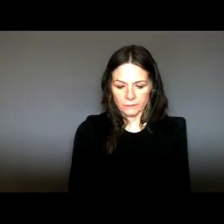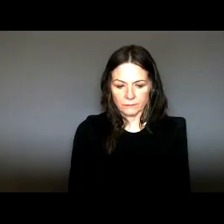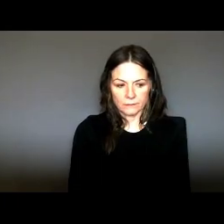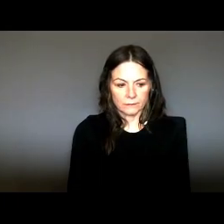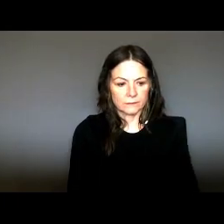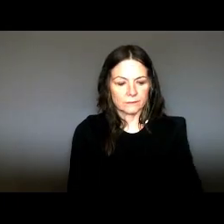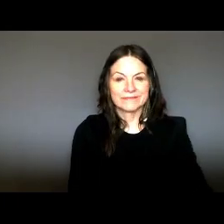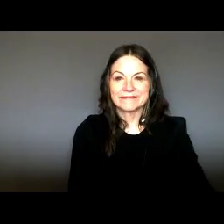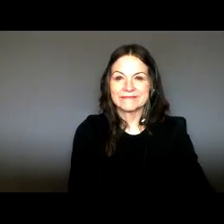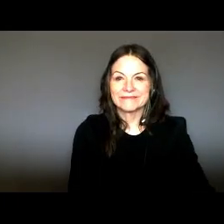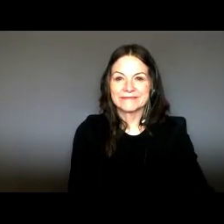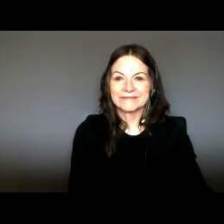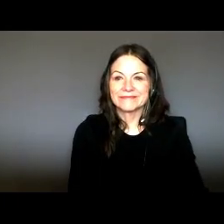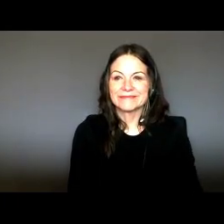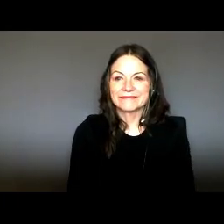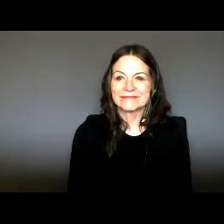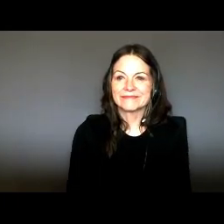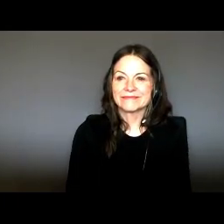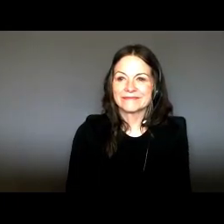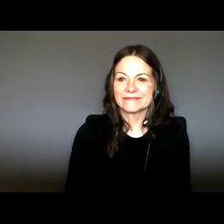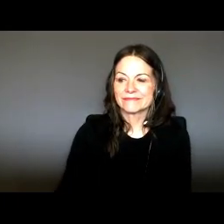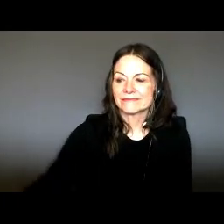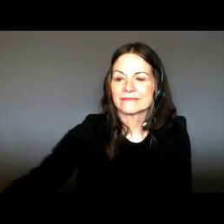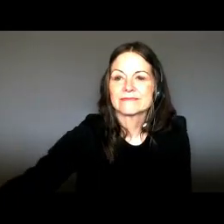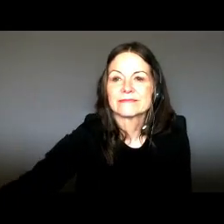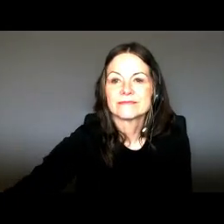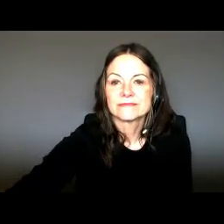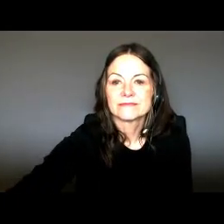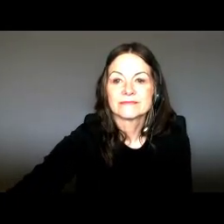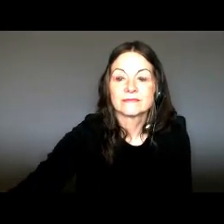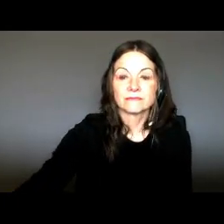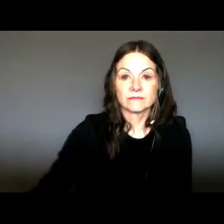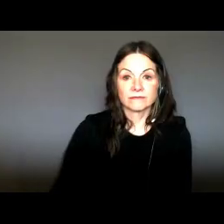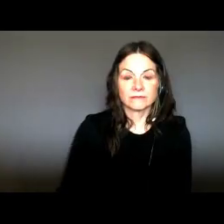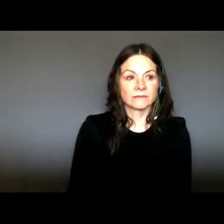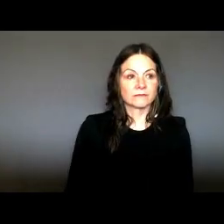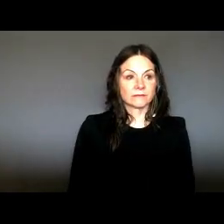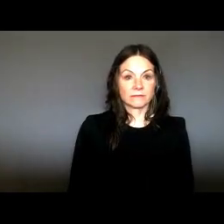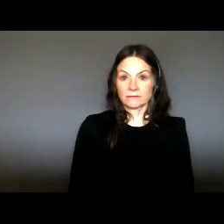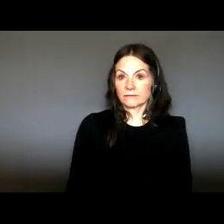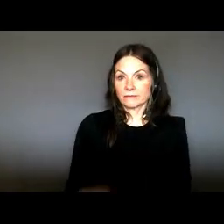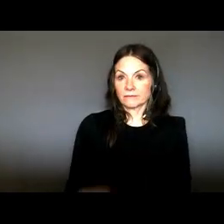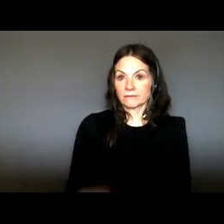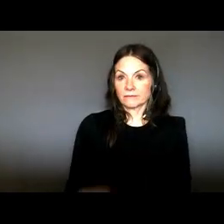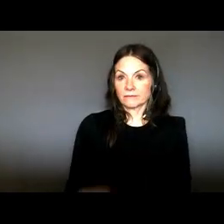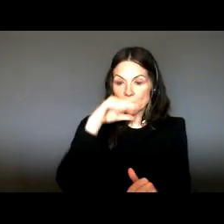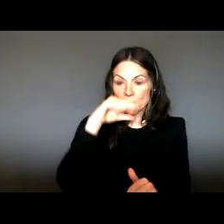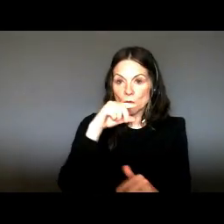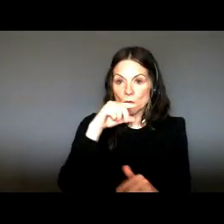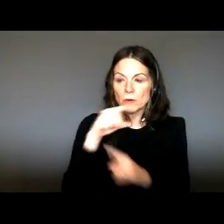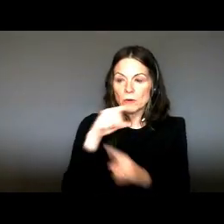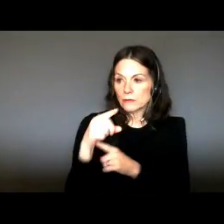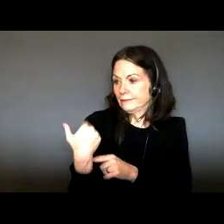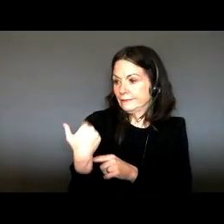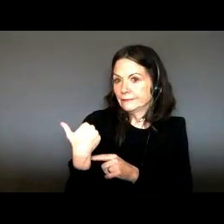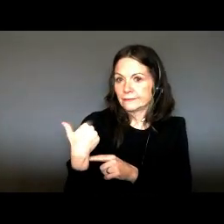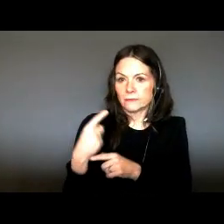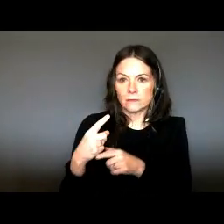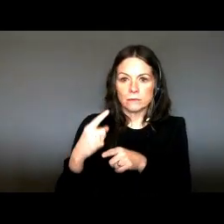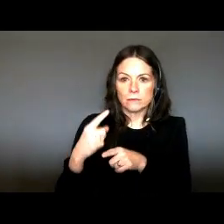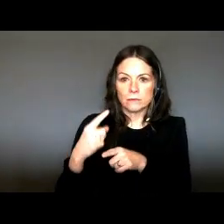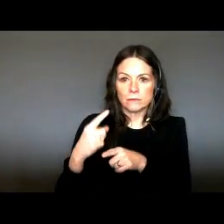And again, I hope you use this opportunity as well to practice your skills in situations